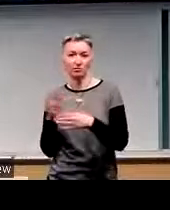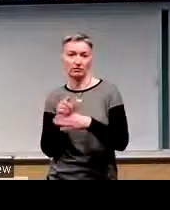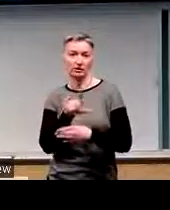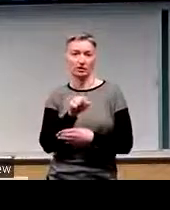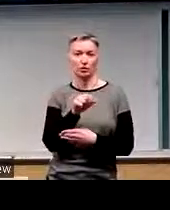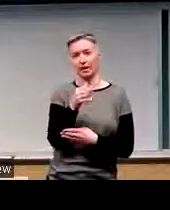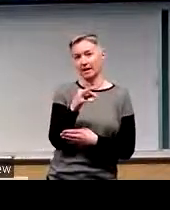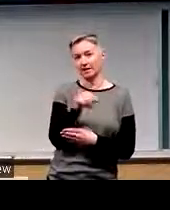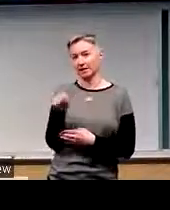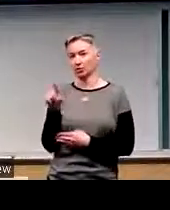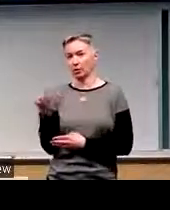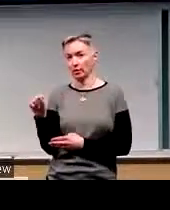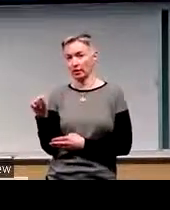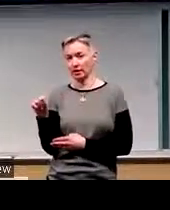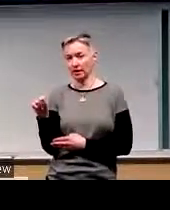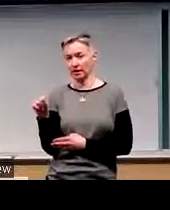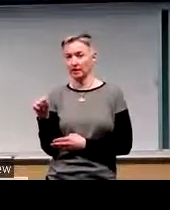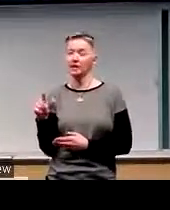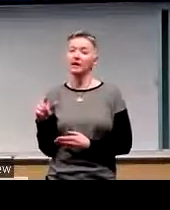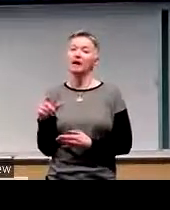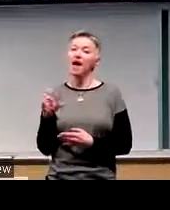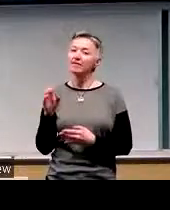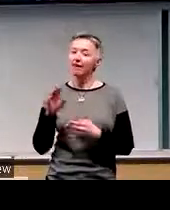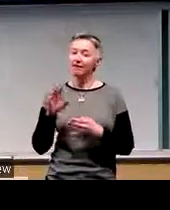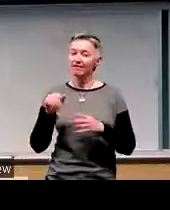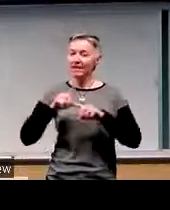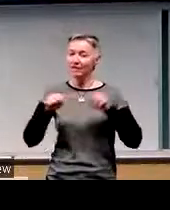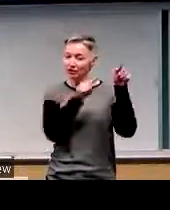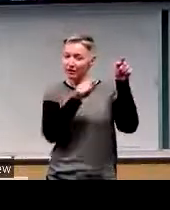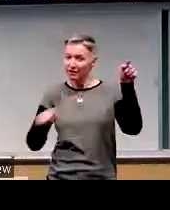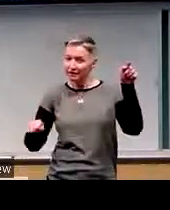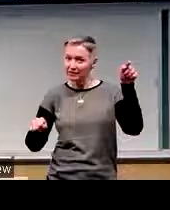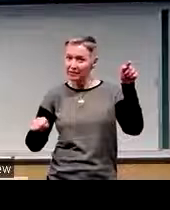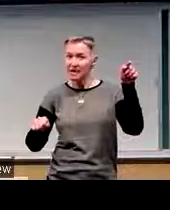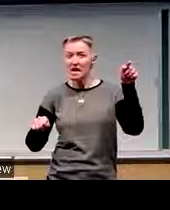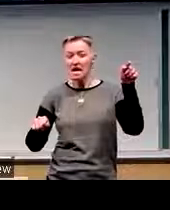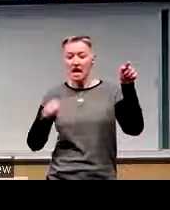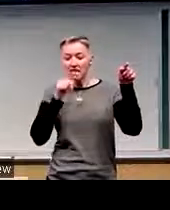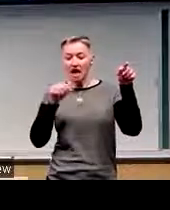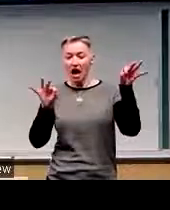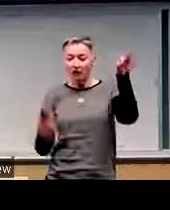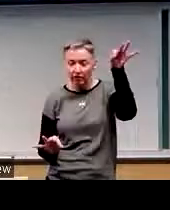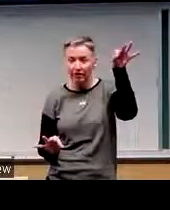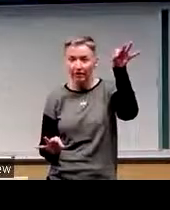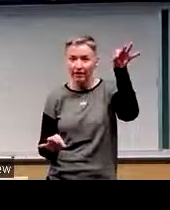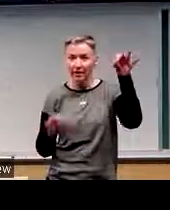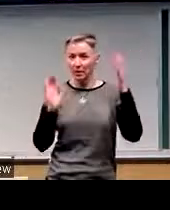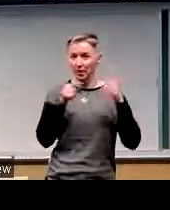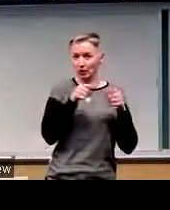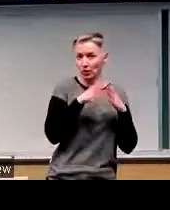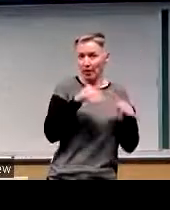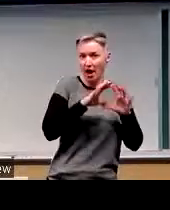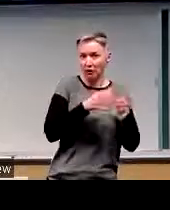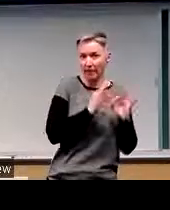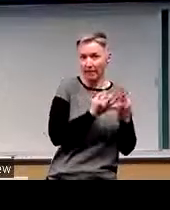and 2020. And the difference over time was relatively small compared to household family, and that's just because